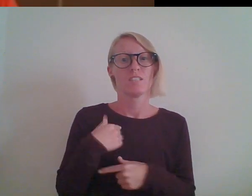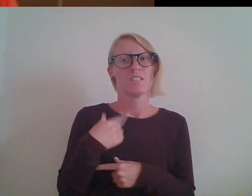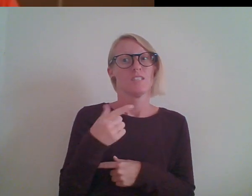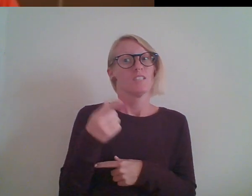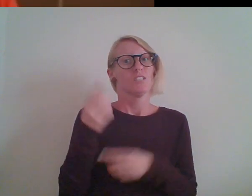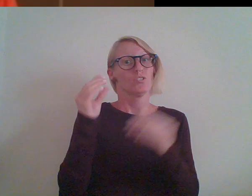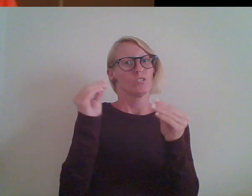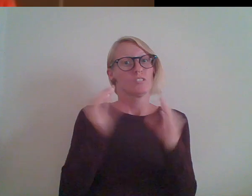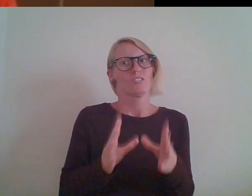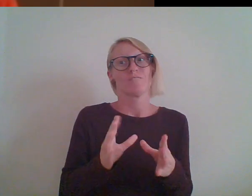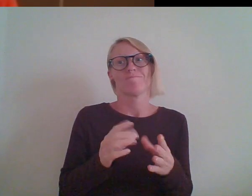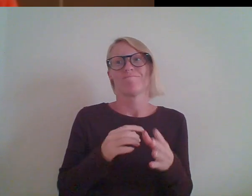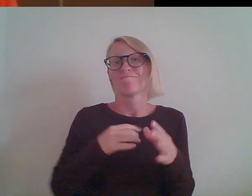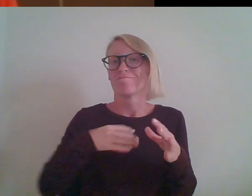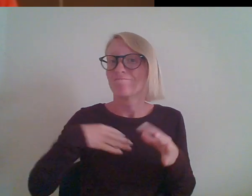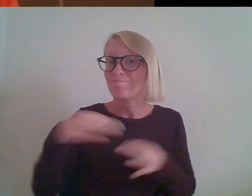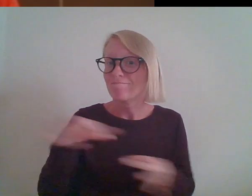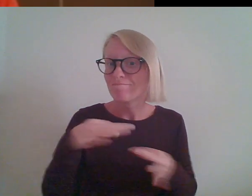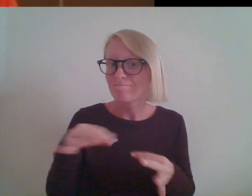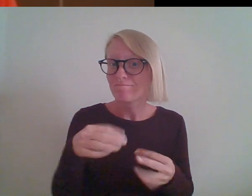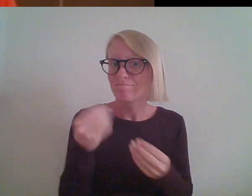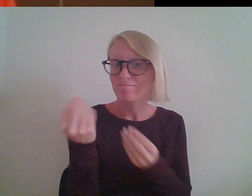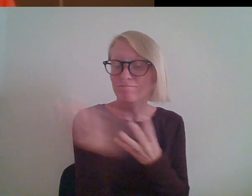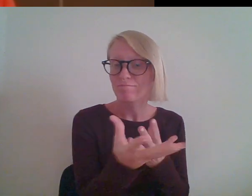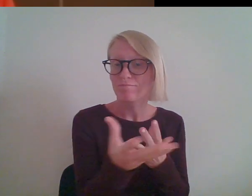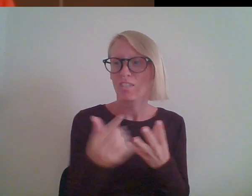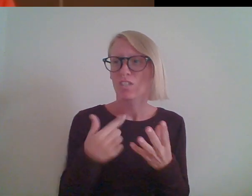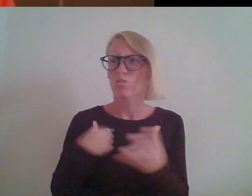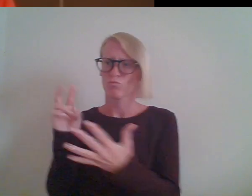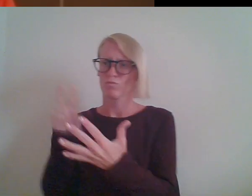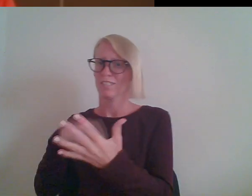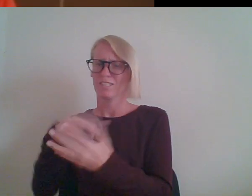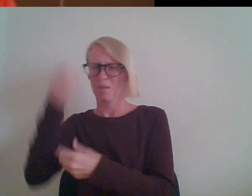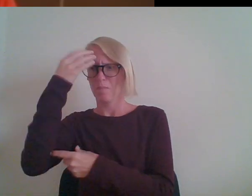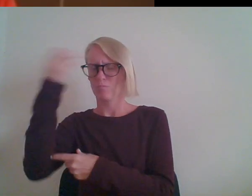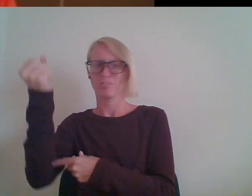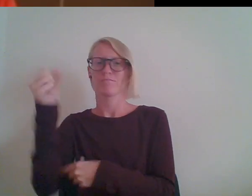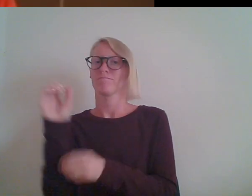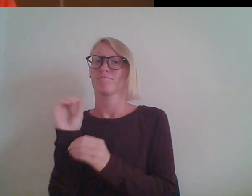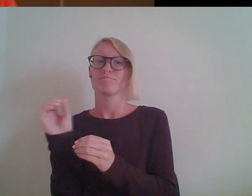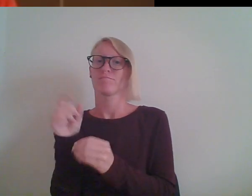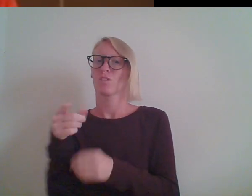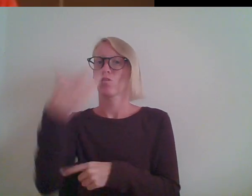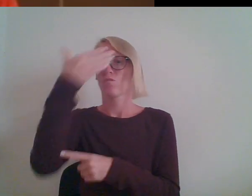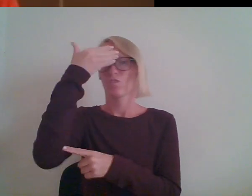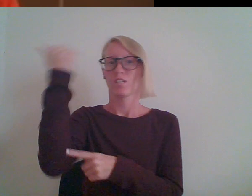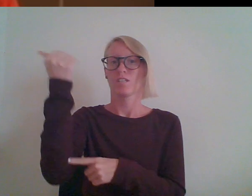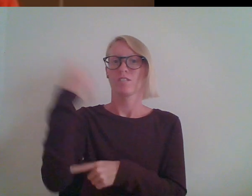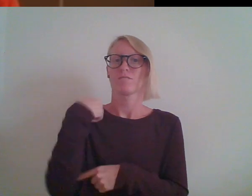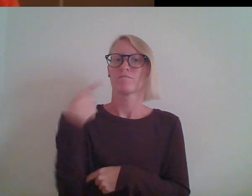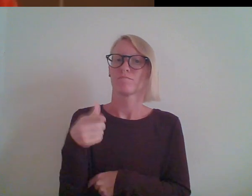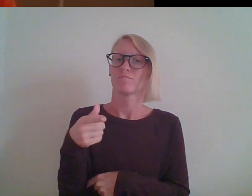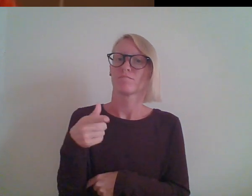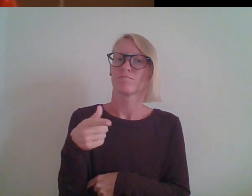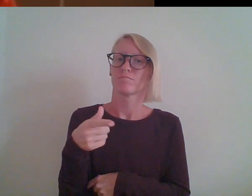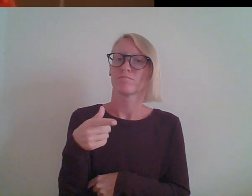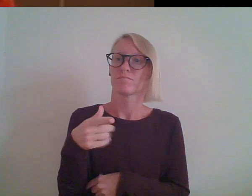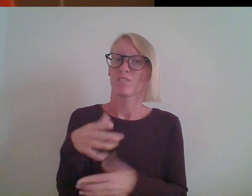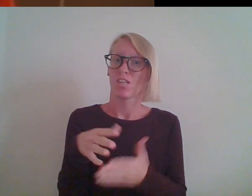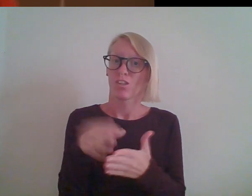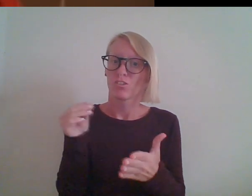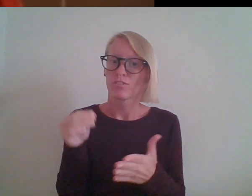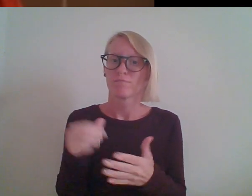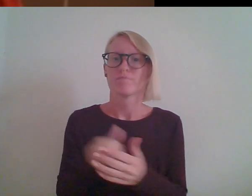you that, and you just read it and go, whatever, I'll memorize it, you will forget it about as quickly as you can get through